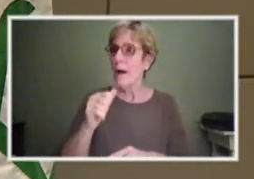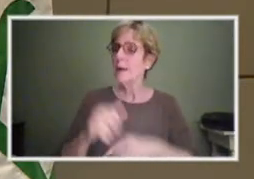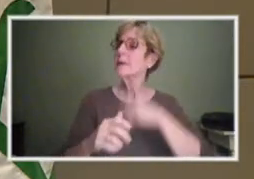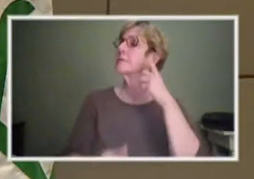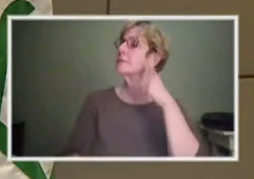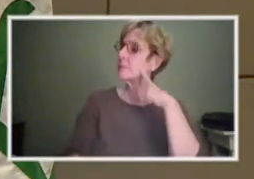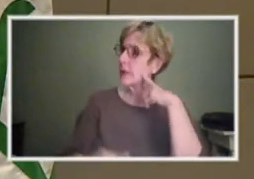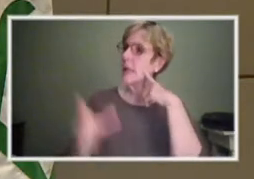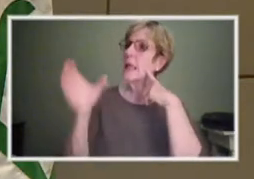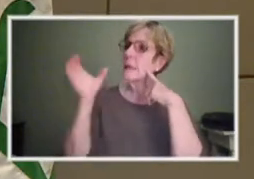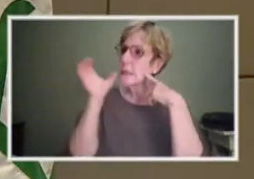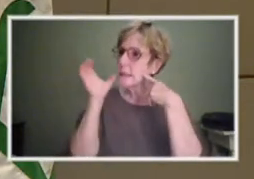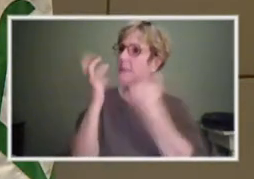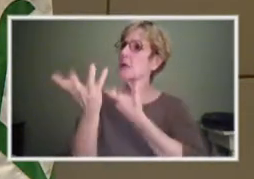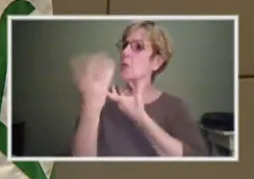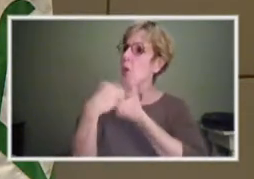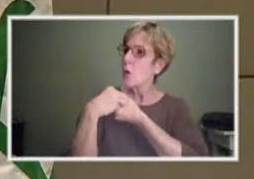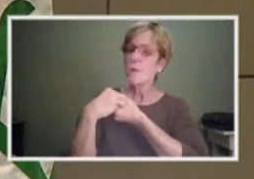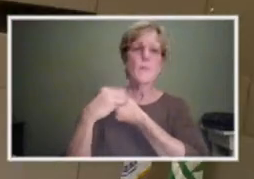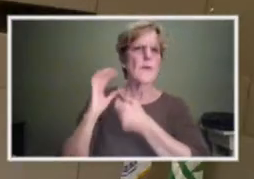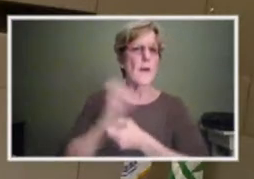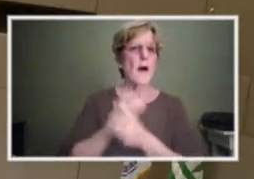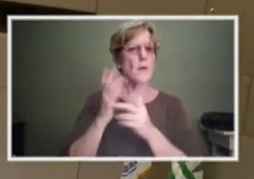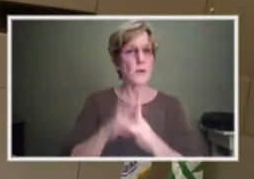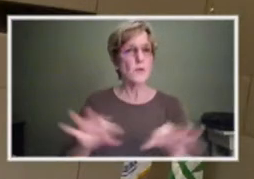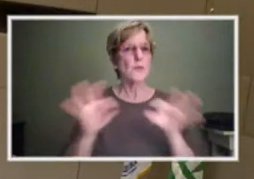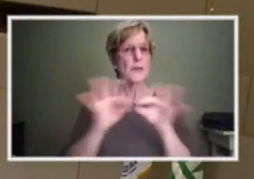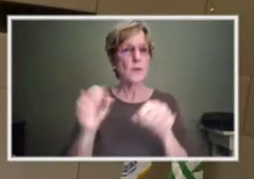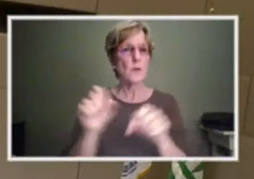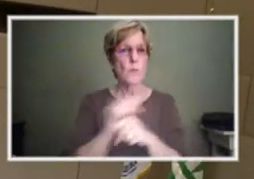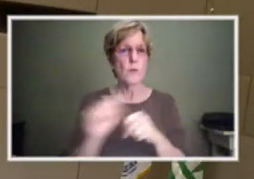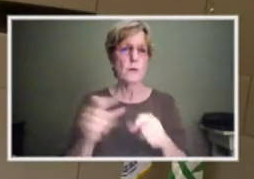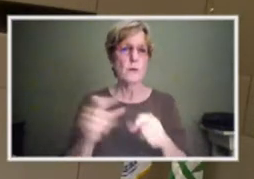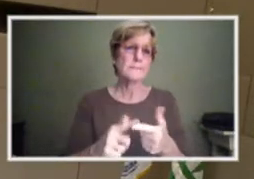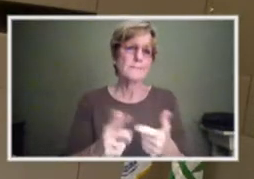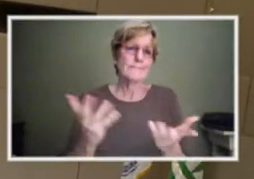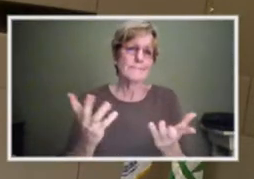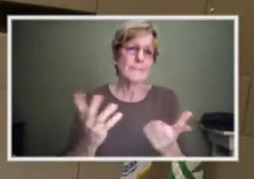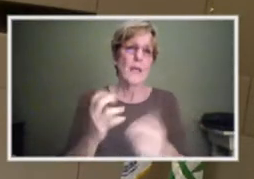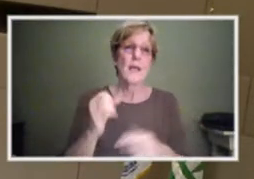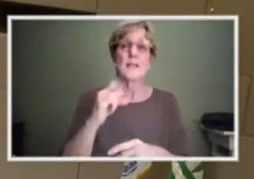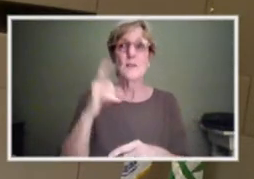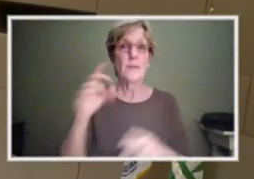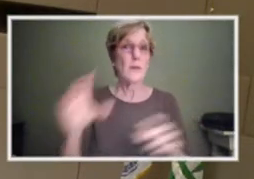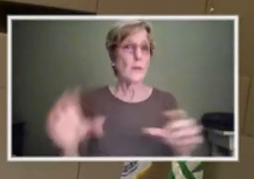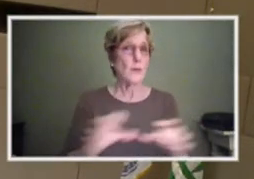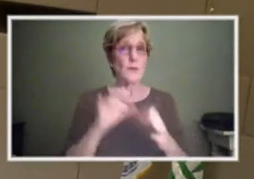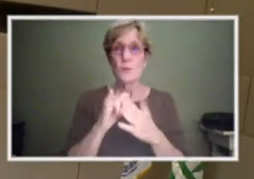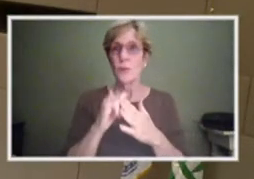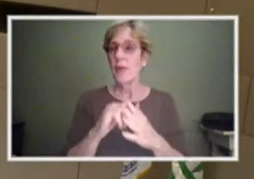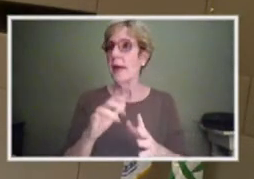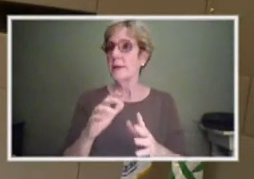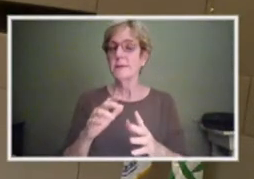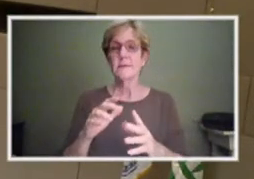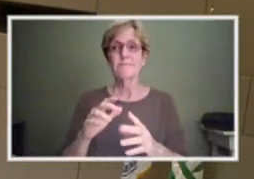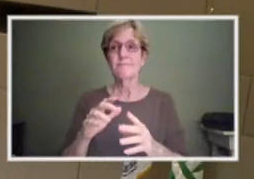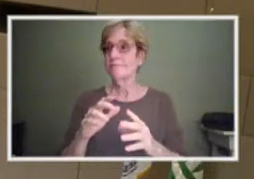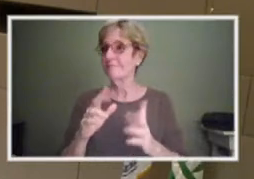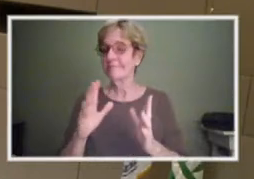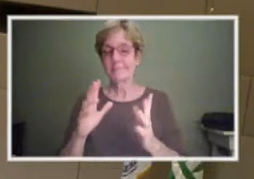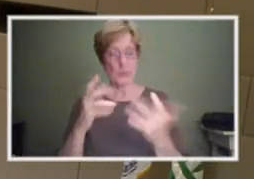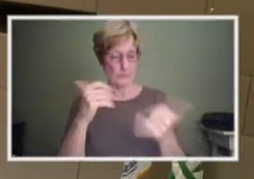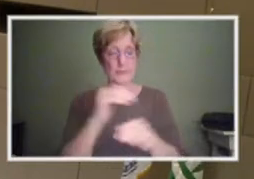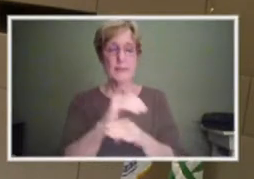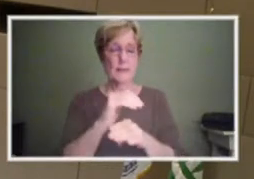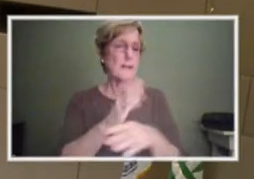it to be a part of the critical path of the work we do. So I think we can do that offline together. We can get through tonight. That makes sense. And I just had a